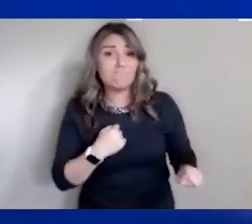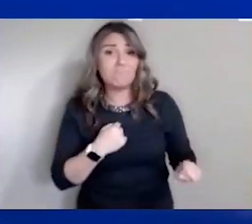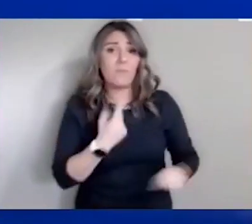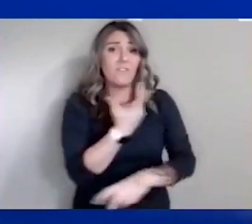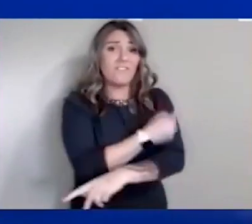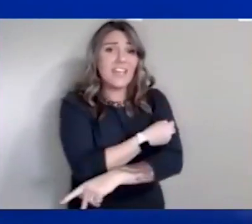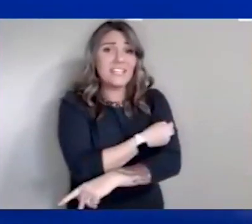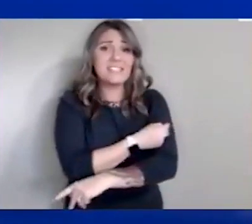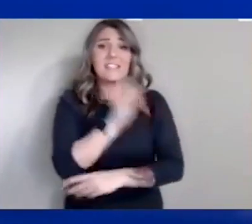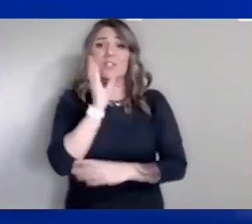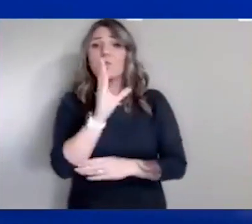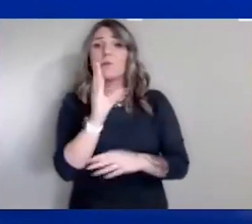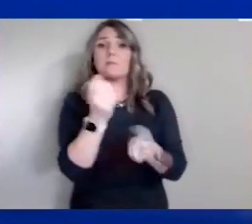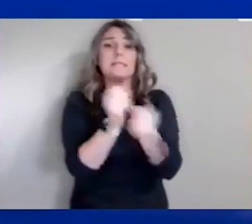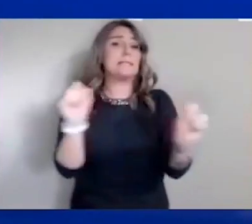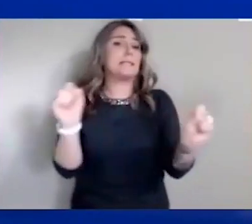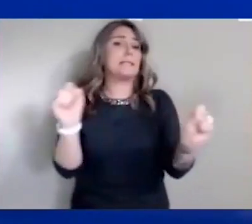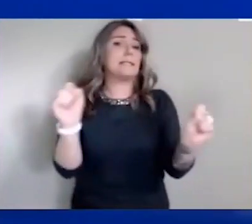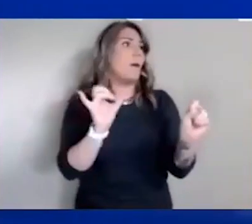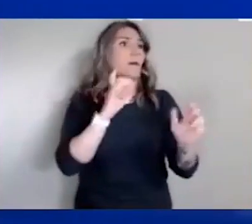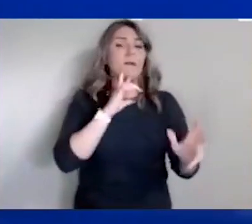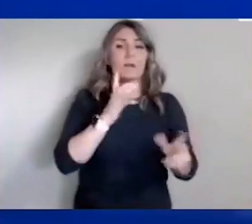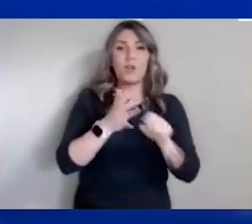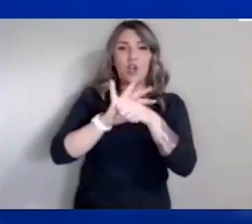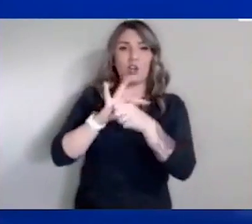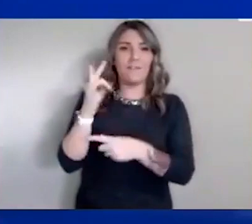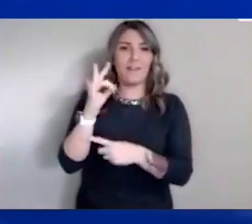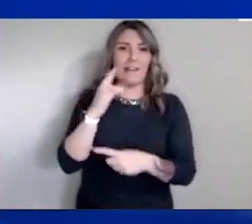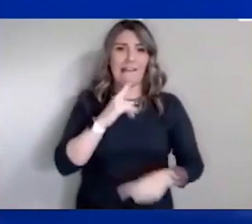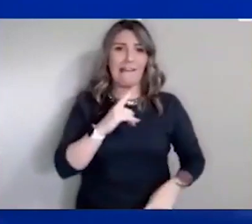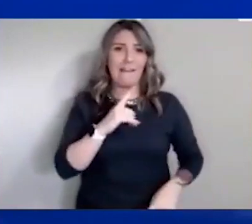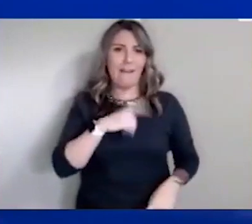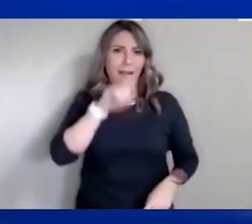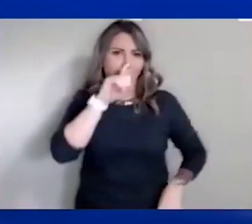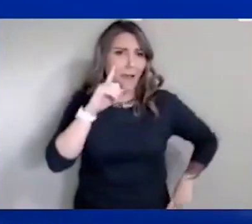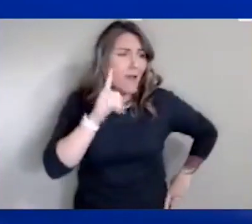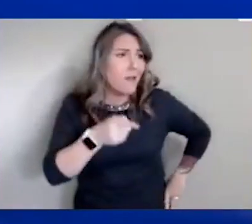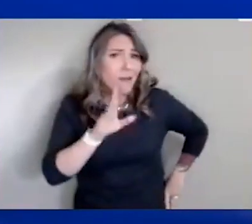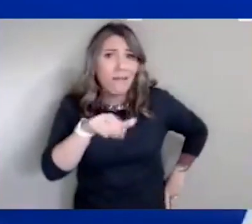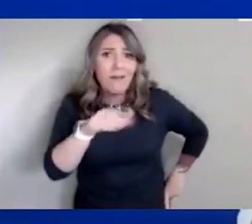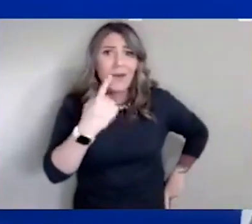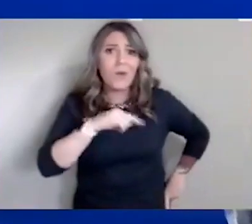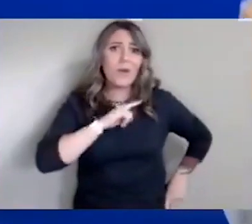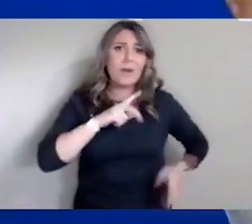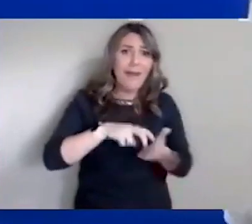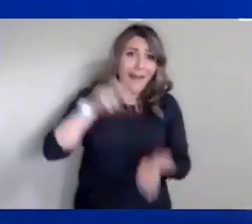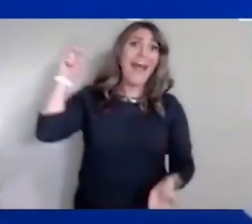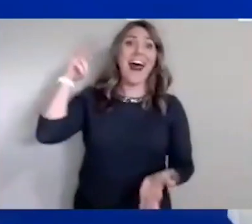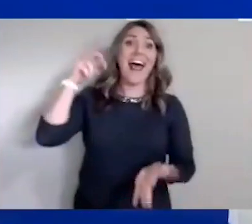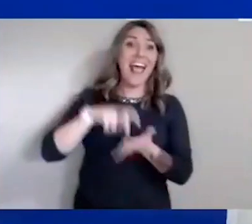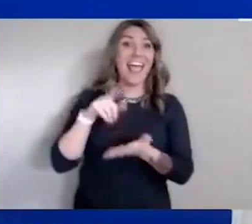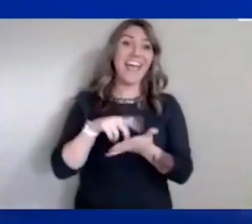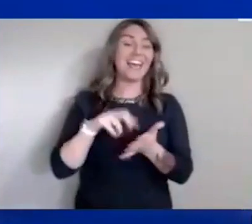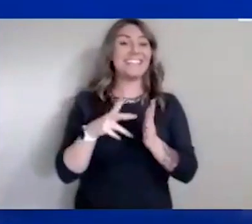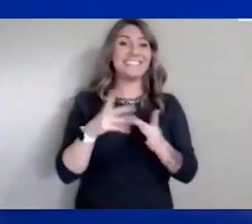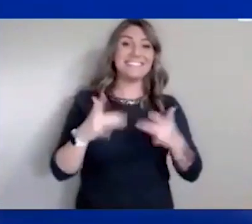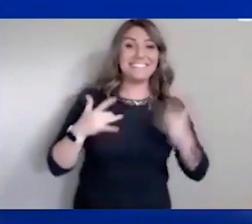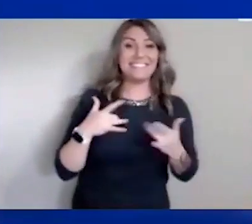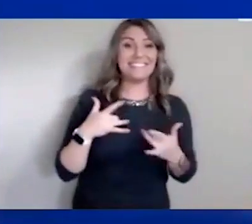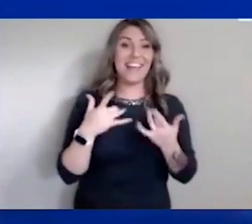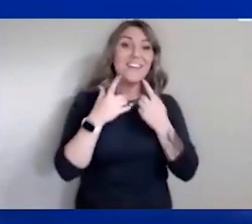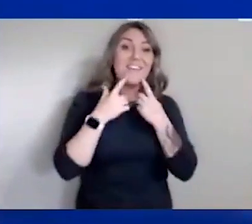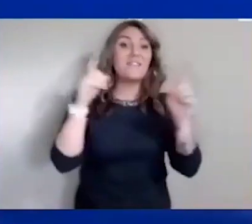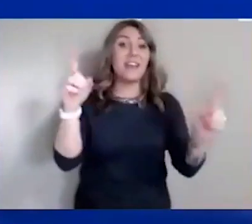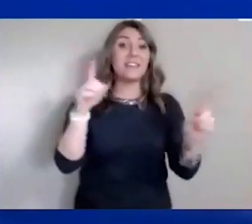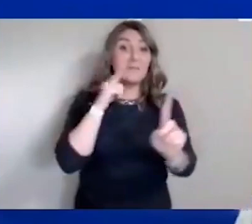as safe as the COVID vaccine, Hawkeye, I think we would have jumped for joy. Not just the point of how effective it is, which is also a way to